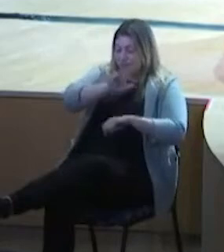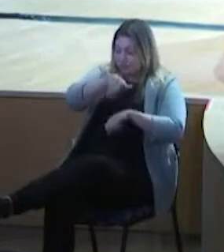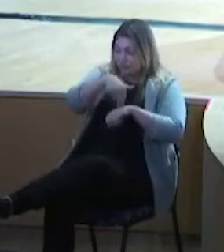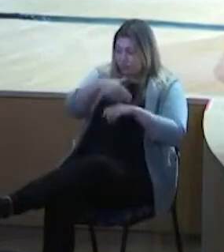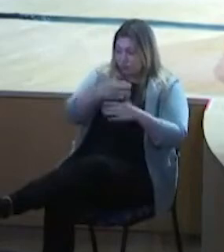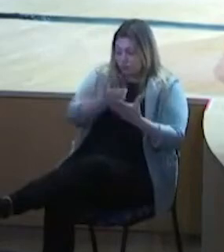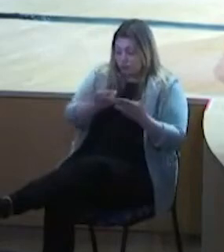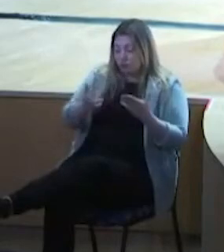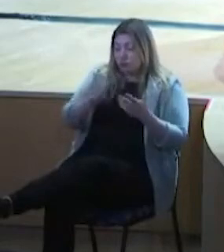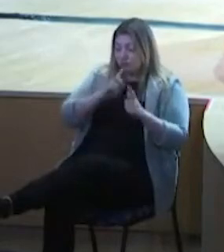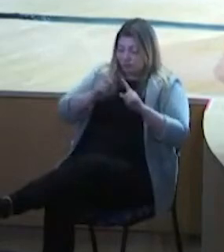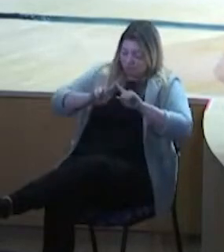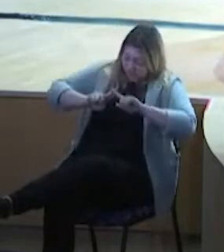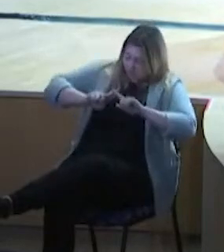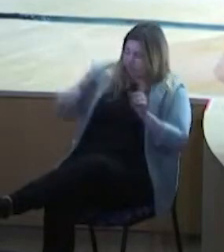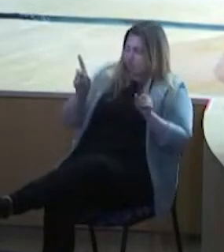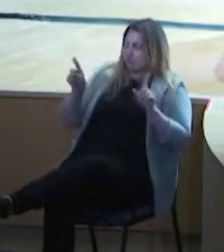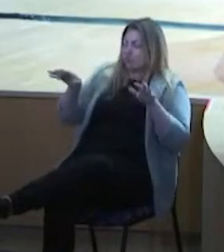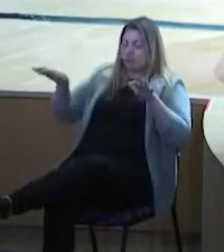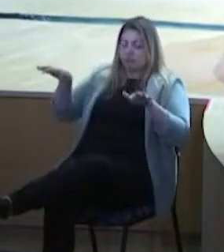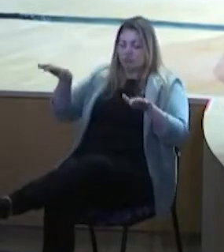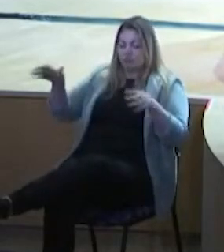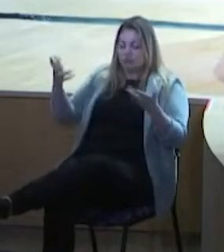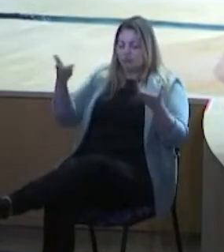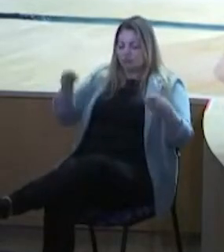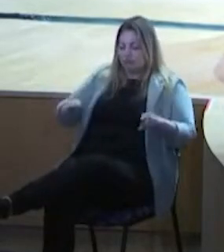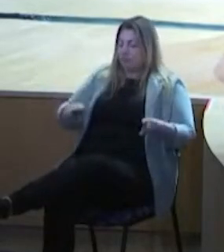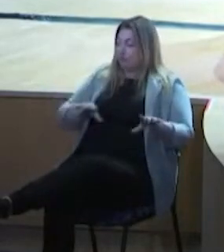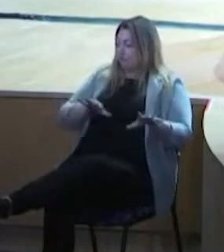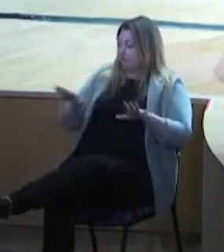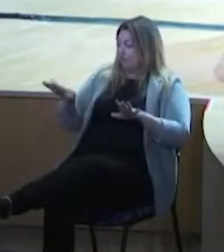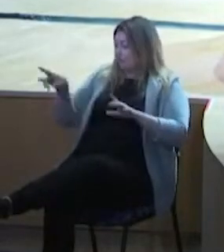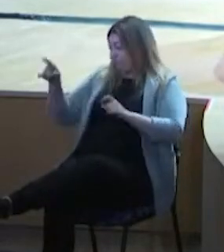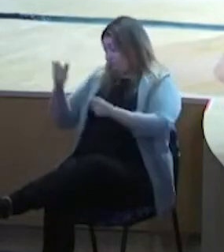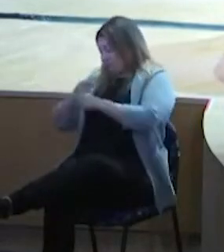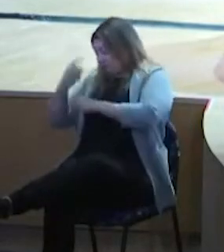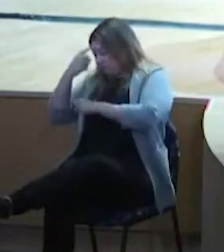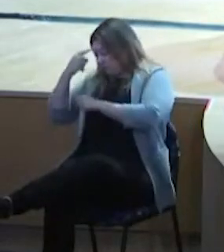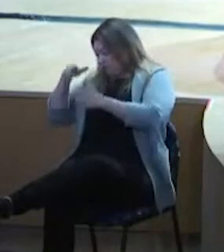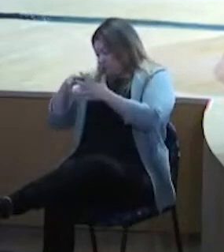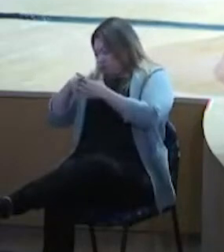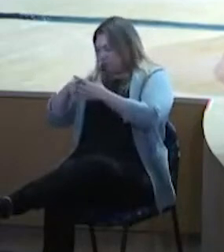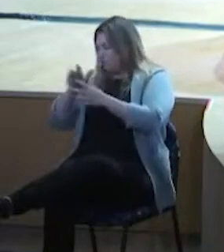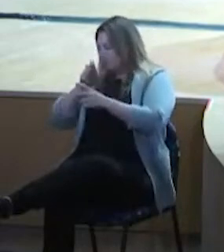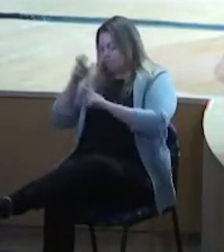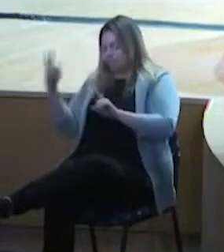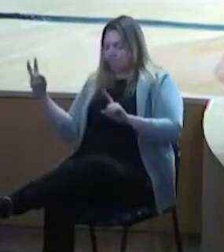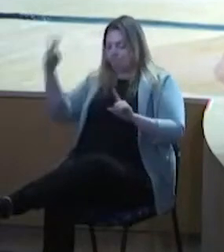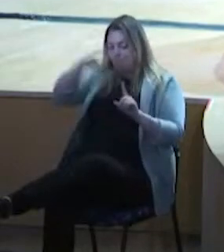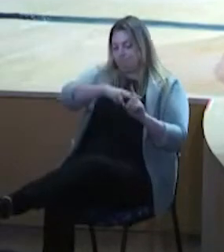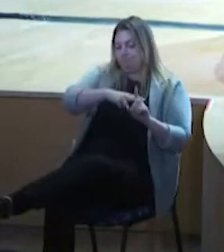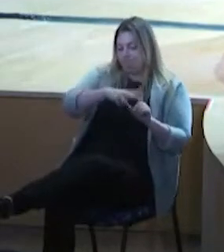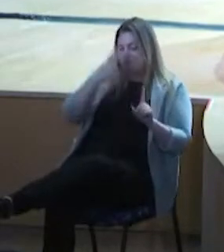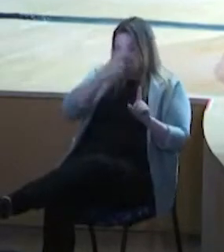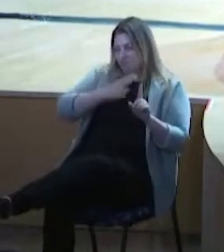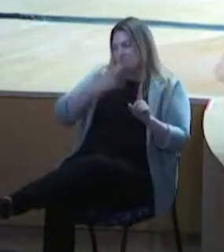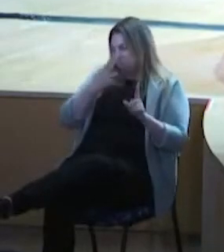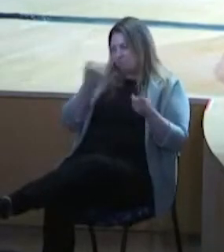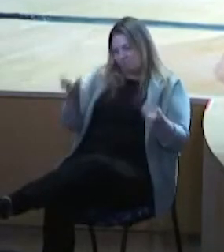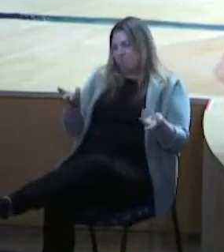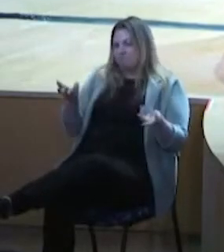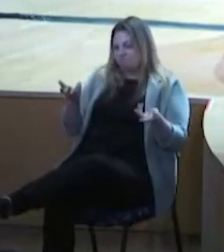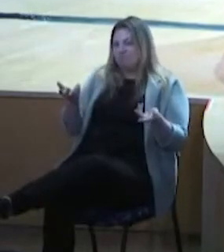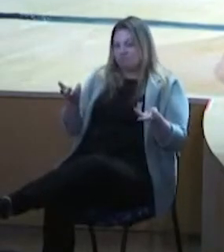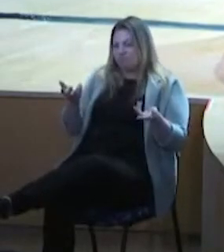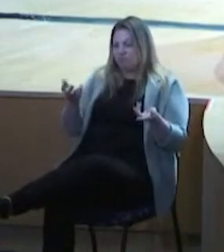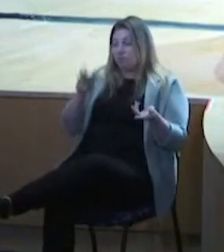are a lot different from things that might apply and make sense here in America. Doesn't necessarily translate very well in Hawaii. So